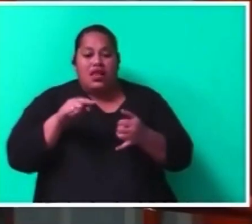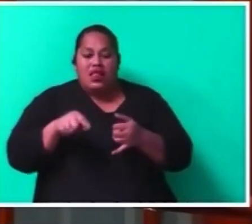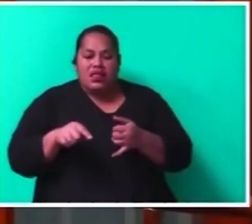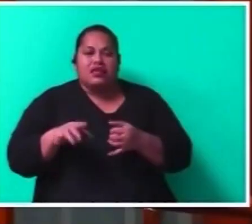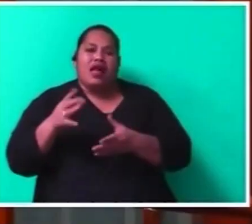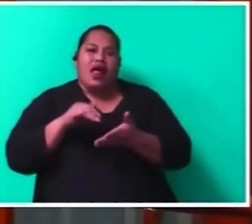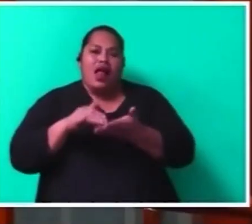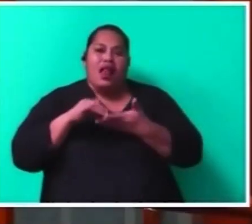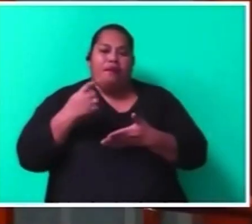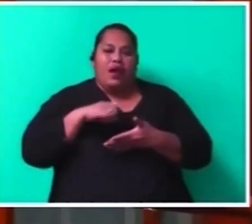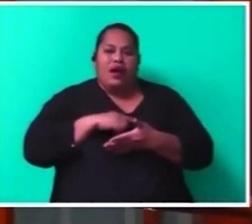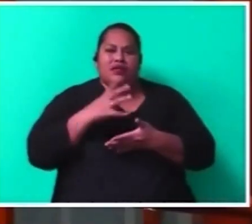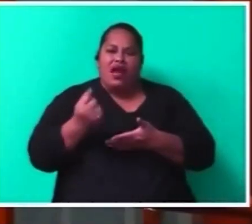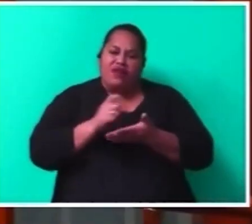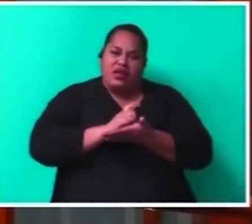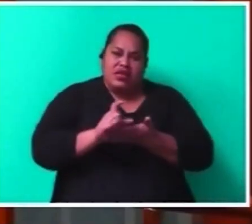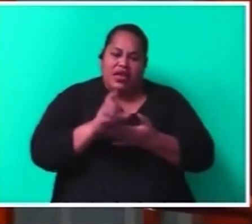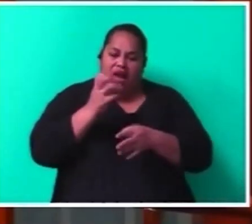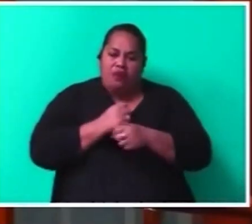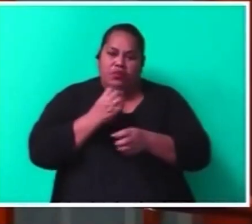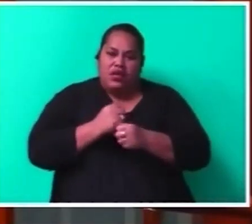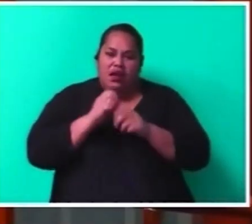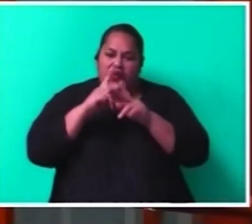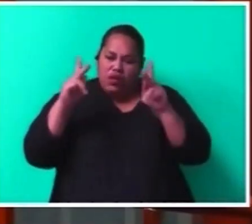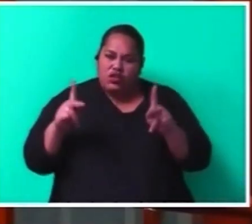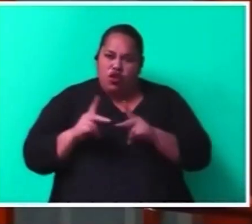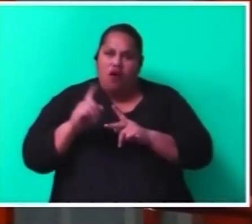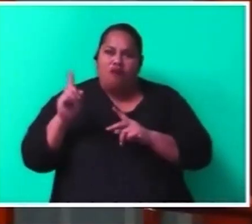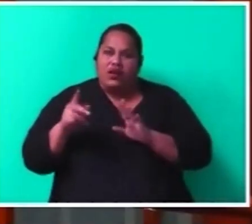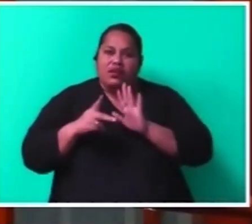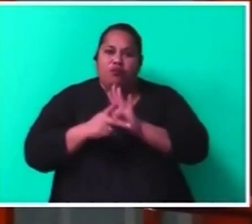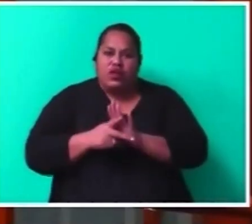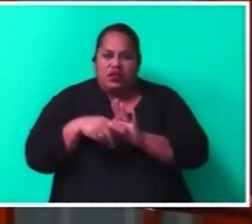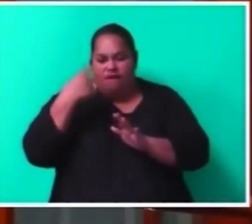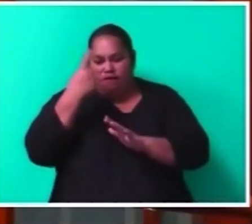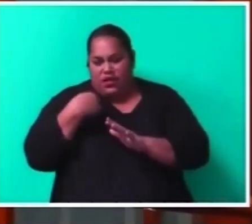us maintain a clear and up-to-date picture of the pressure facing our people.